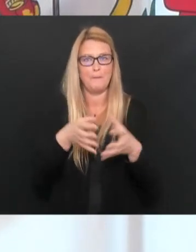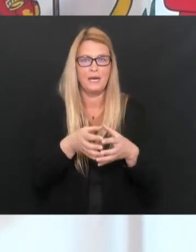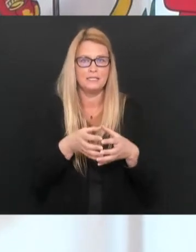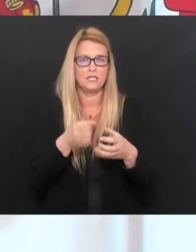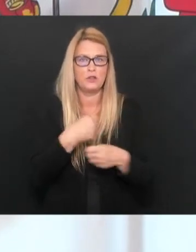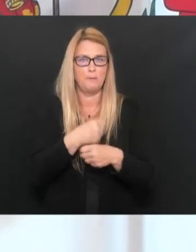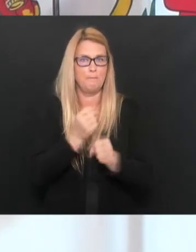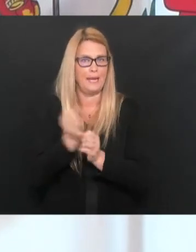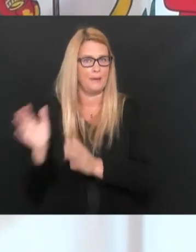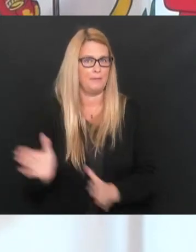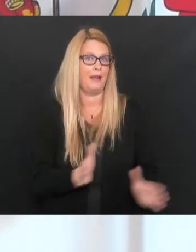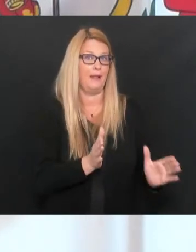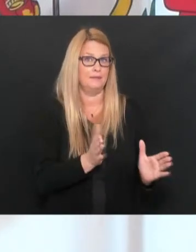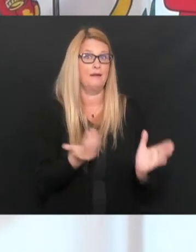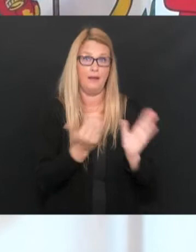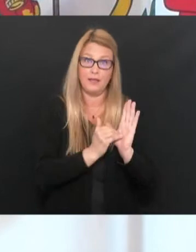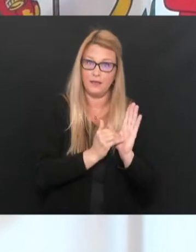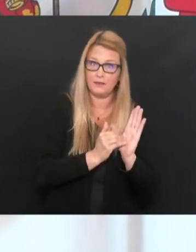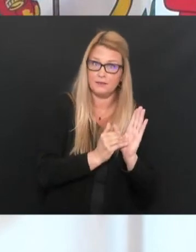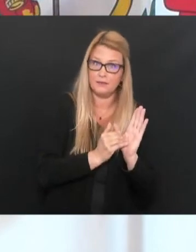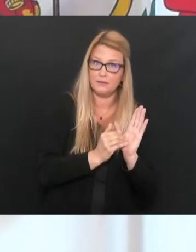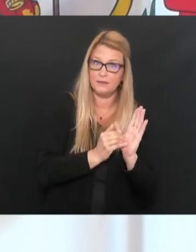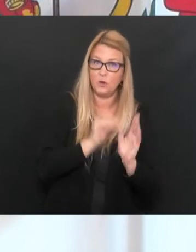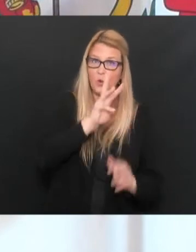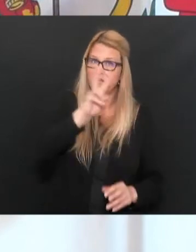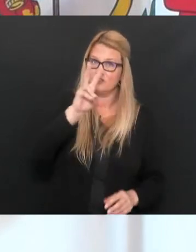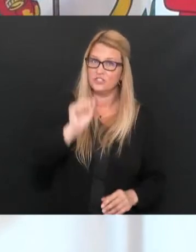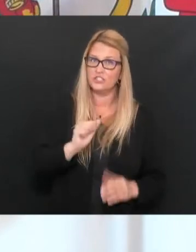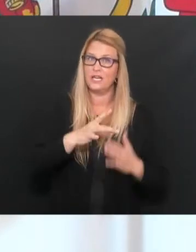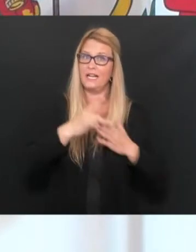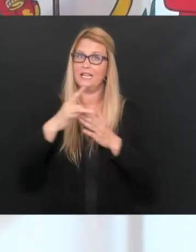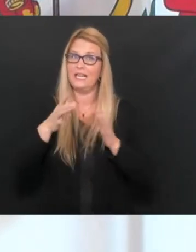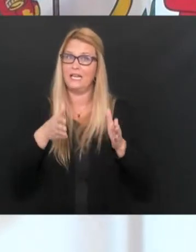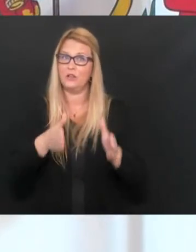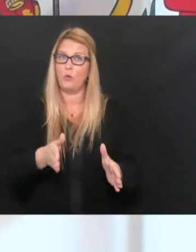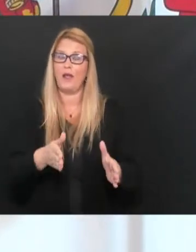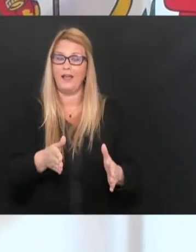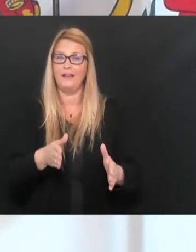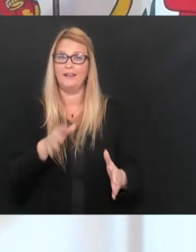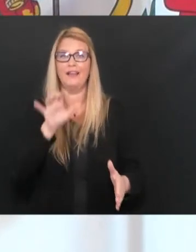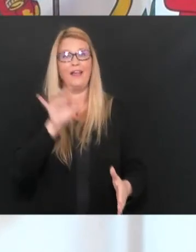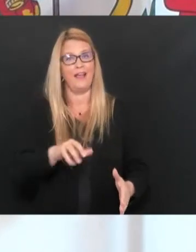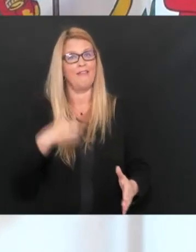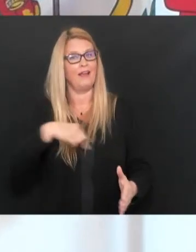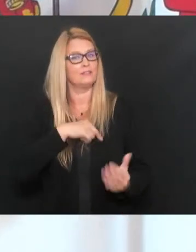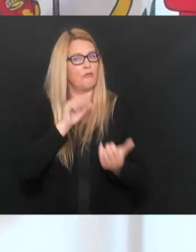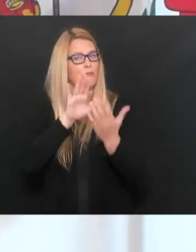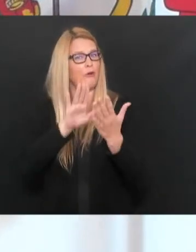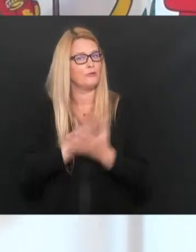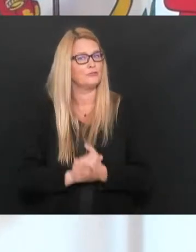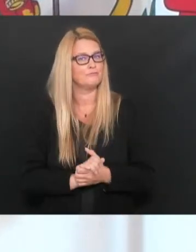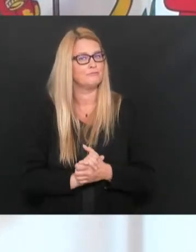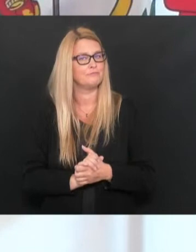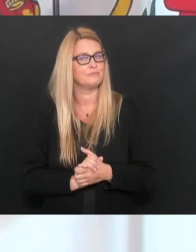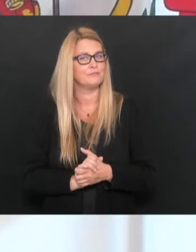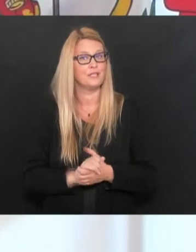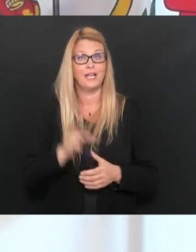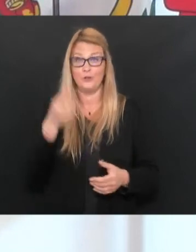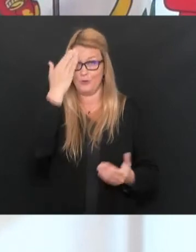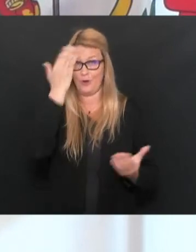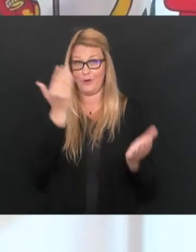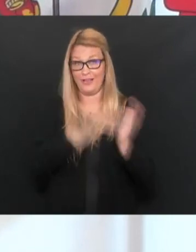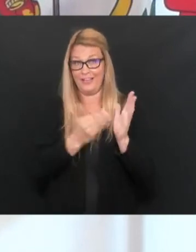and off we'll go again. West Virginia leading the way, and that's what we should do. You know how I've said it over and